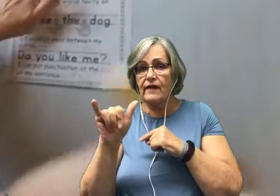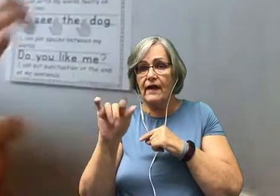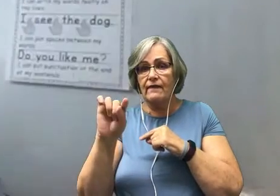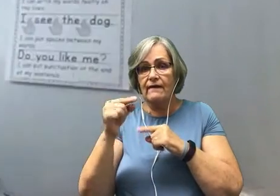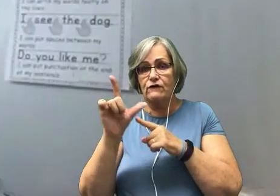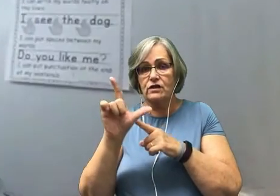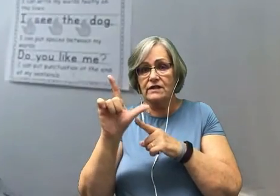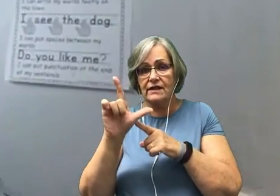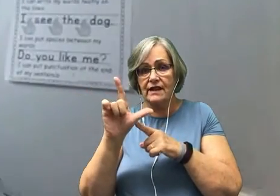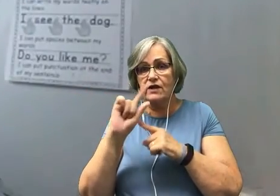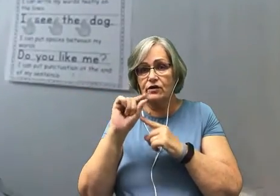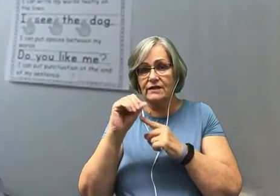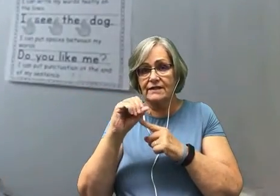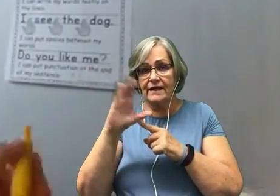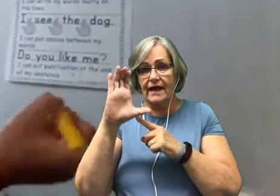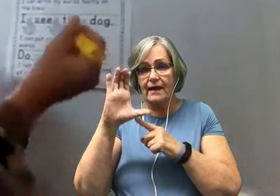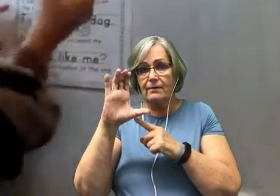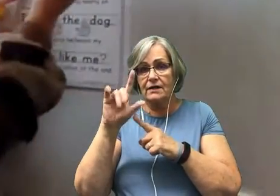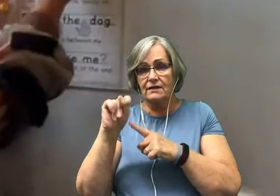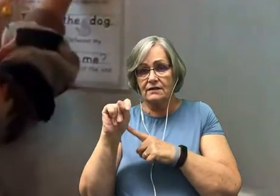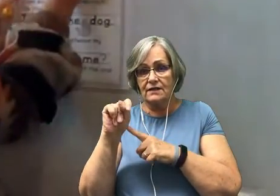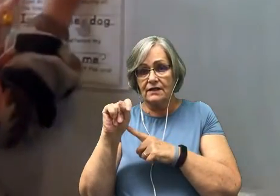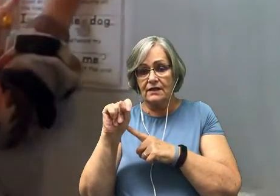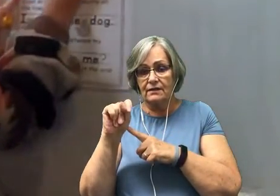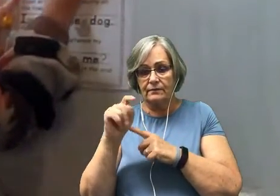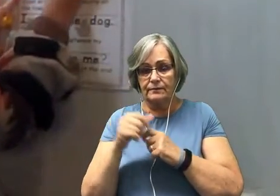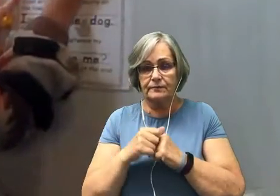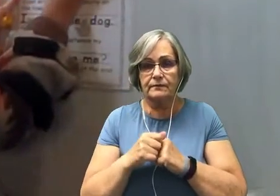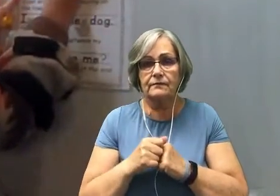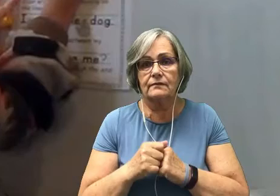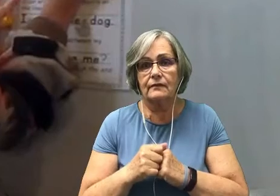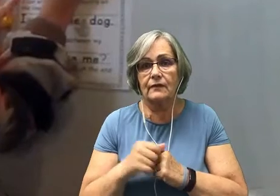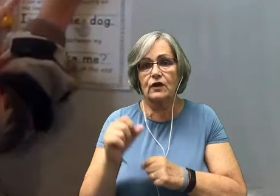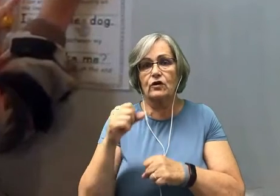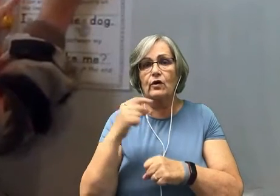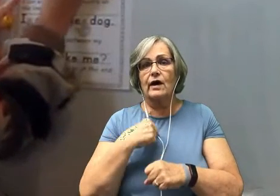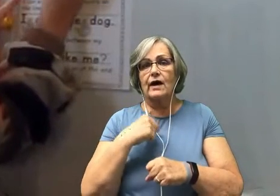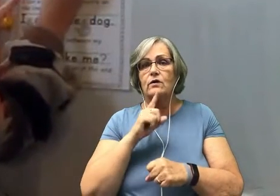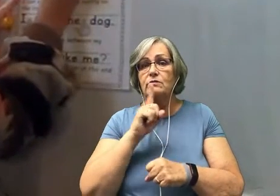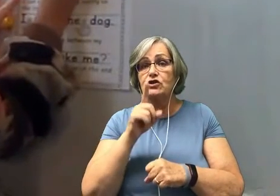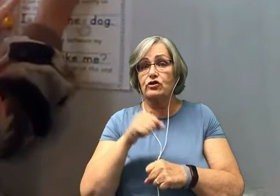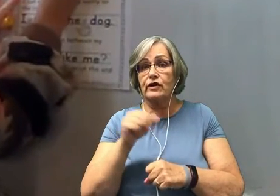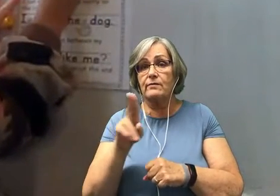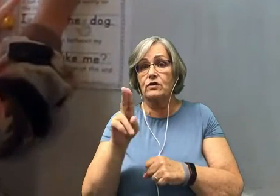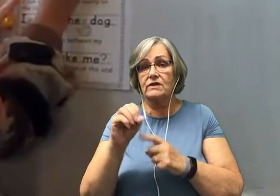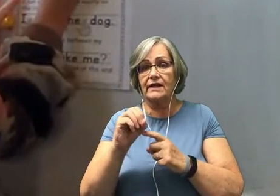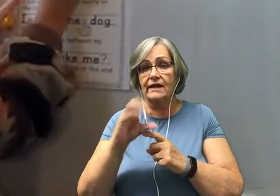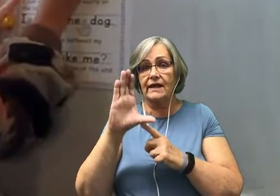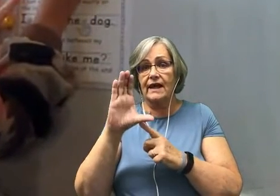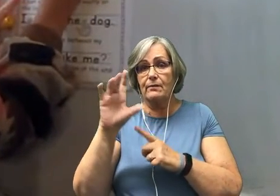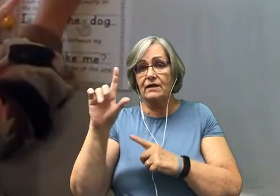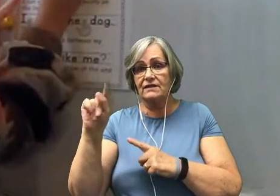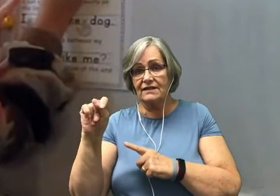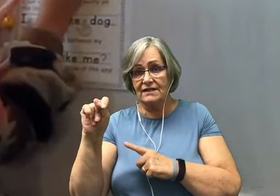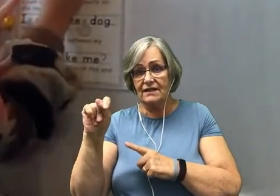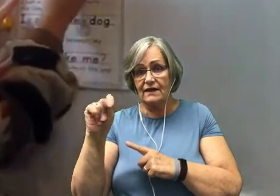sure that that first letter is capitalized, okay? So I would make sure that I'm using